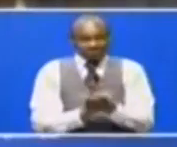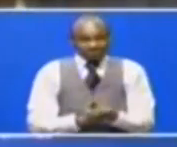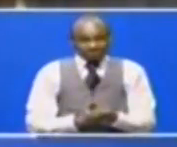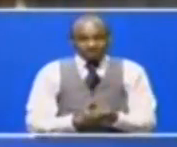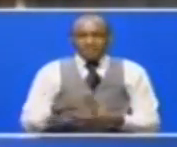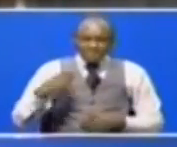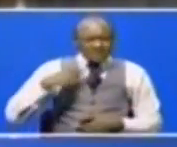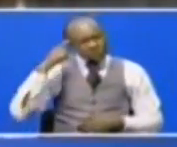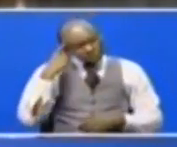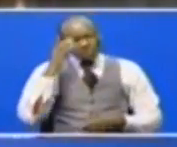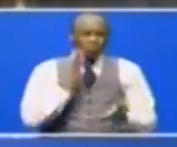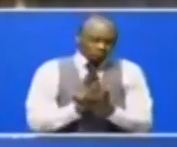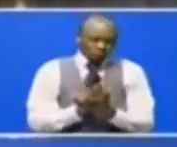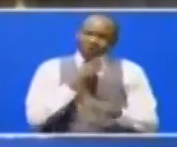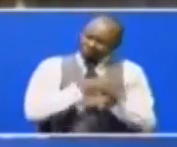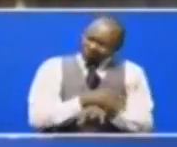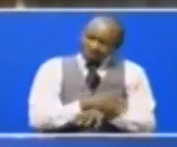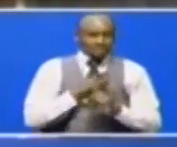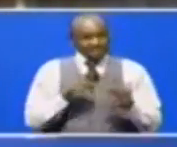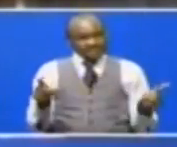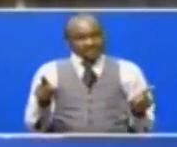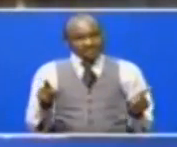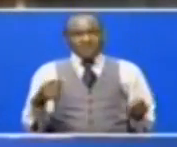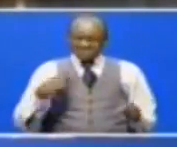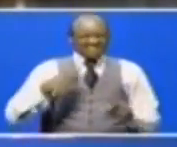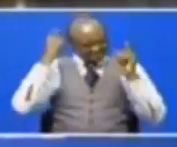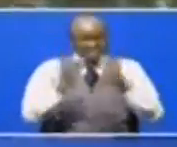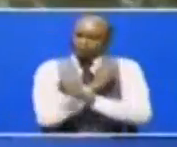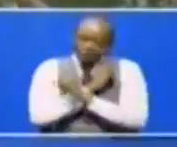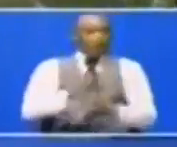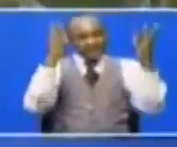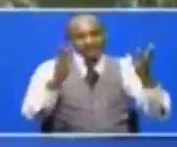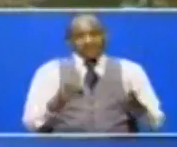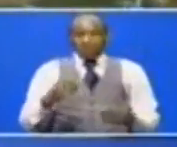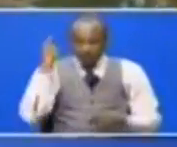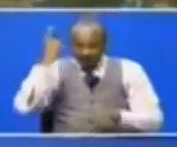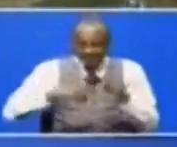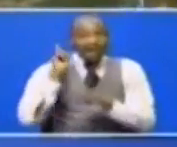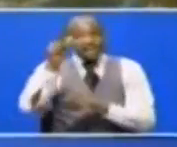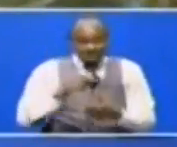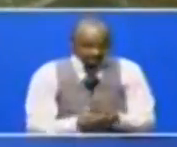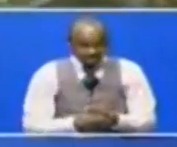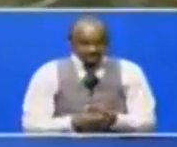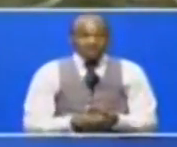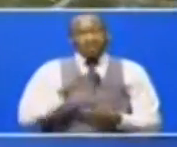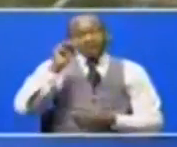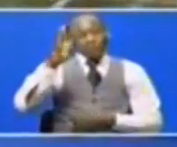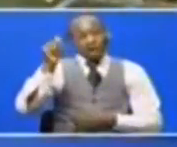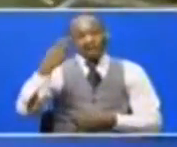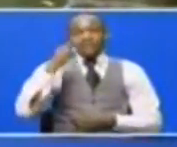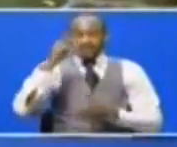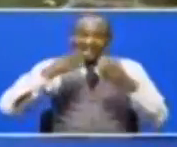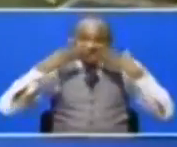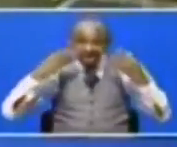Siku anaona kama ni ukweli, lakini nikaamua ku risk. 1 year down the line, Mwangi tell me the